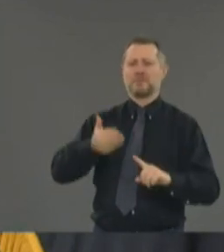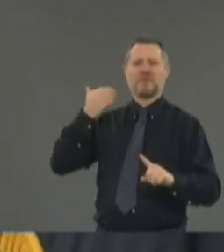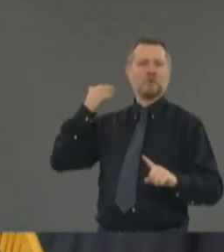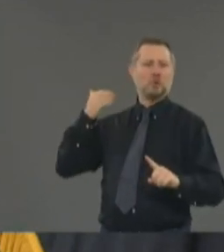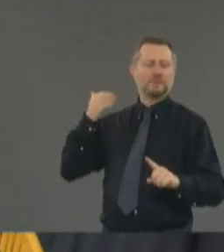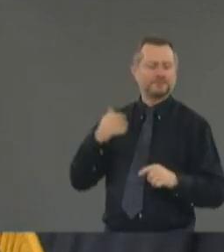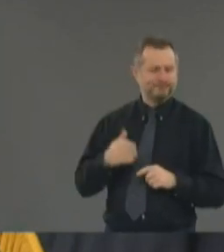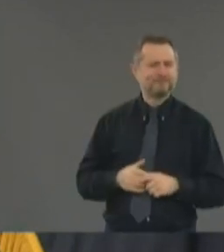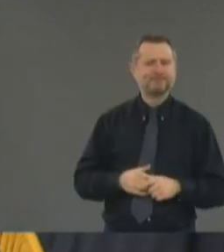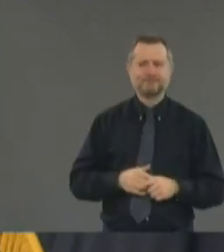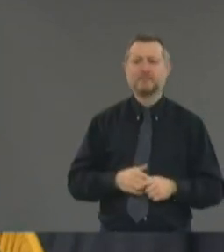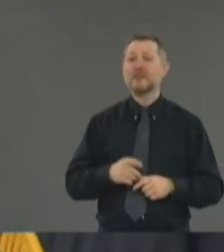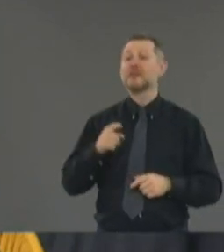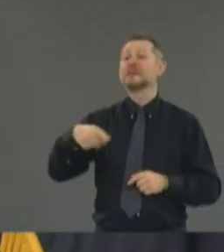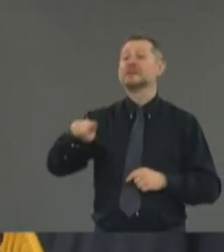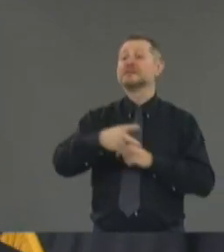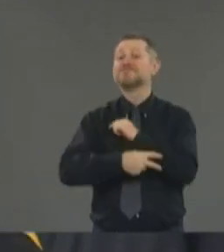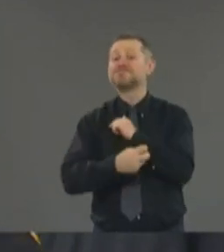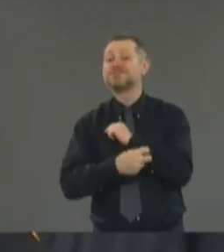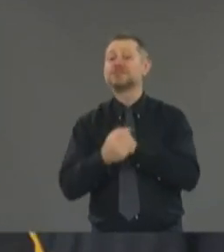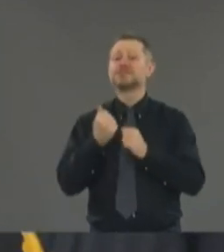seen the looting the past couple of days.